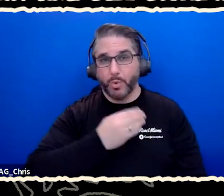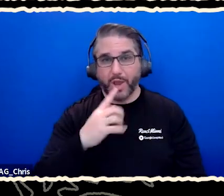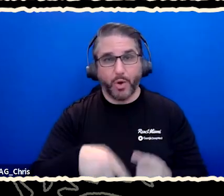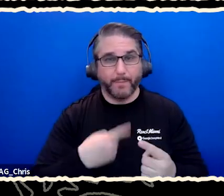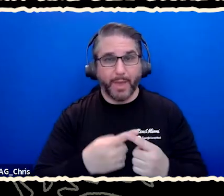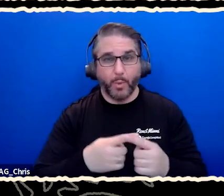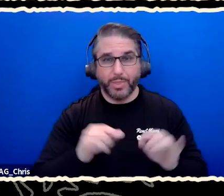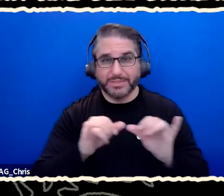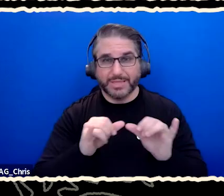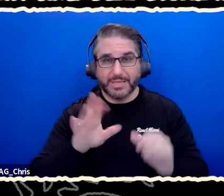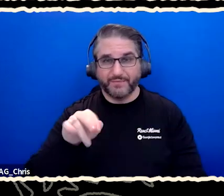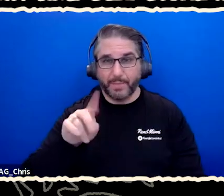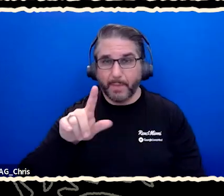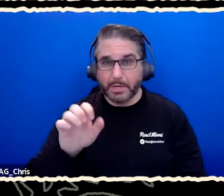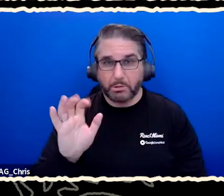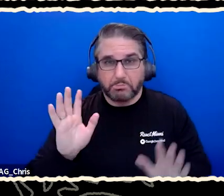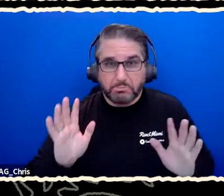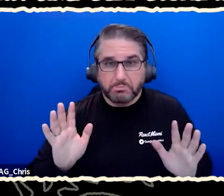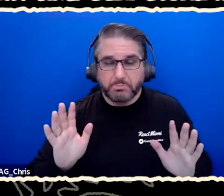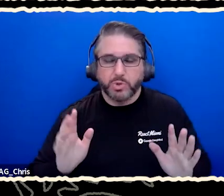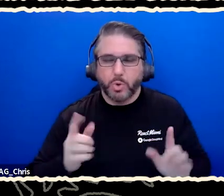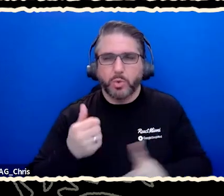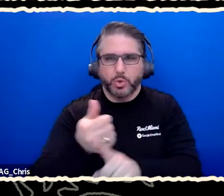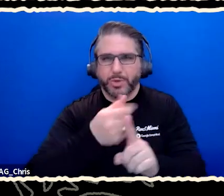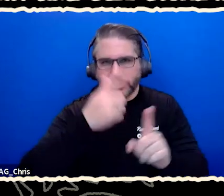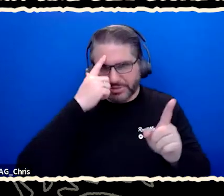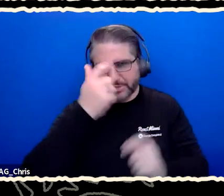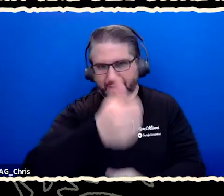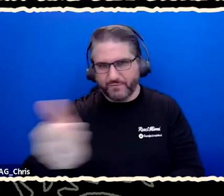about bundle size, and decide for yourself.